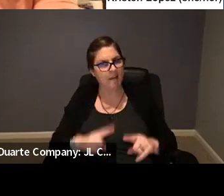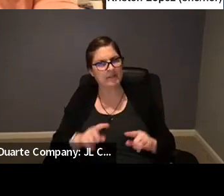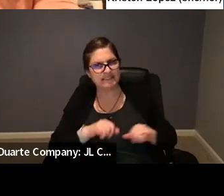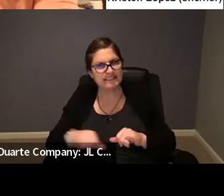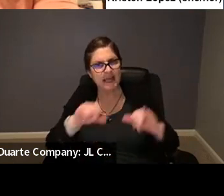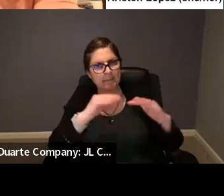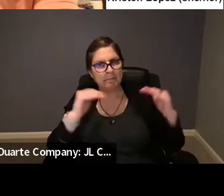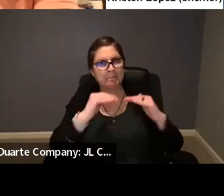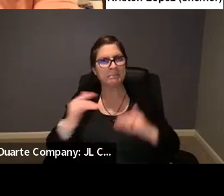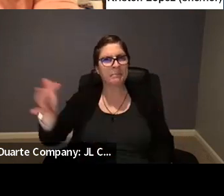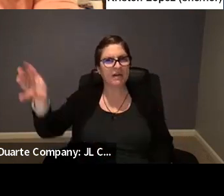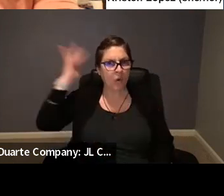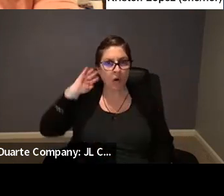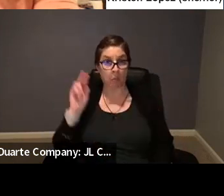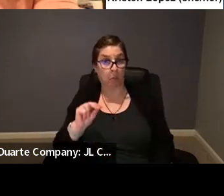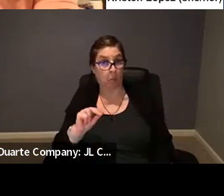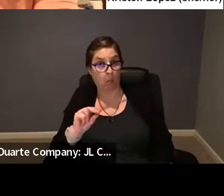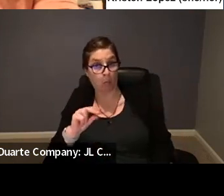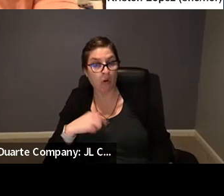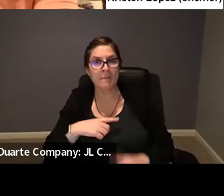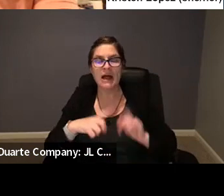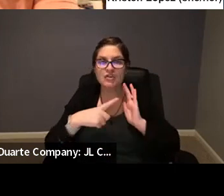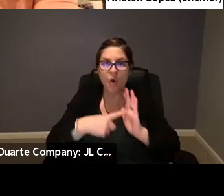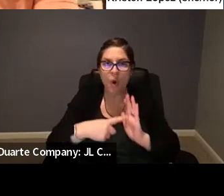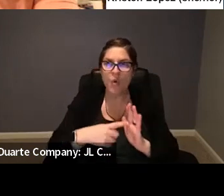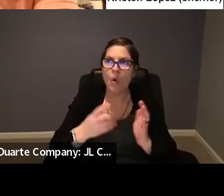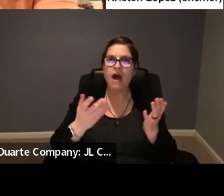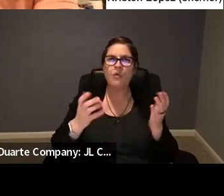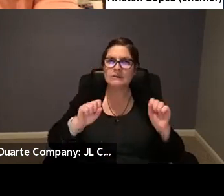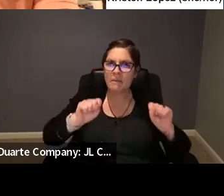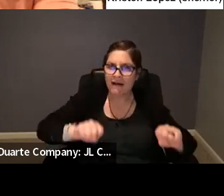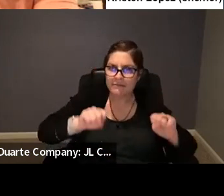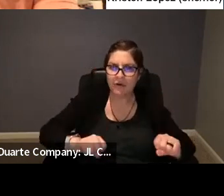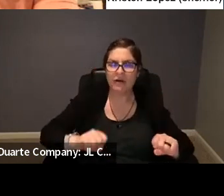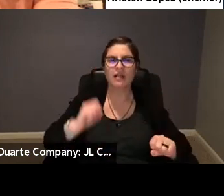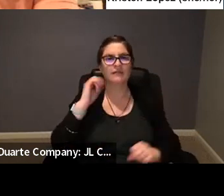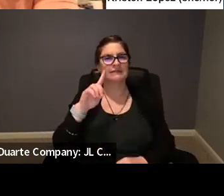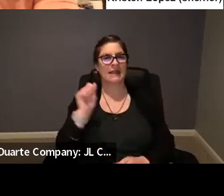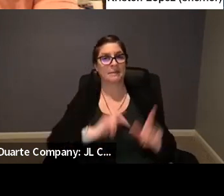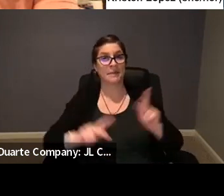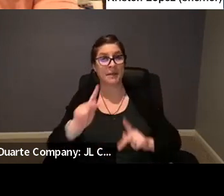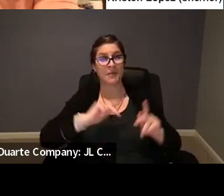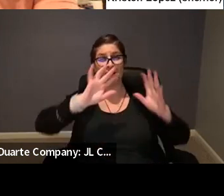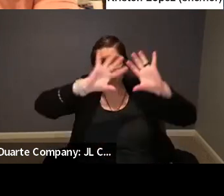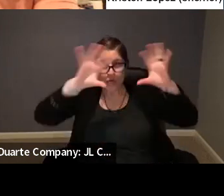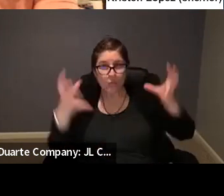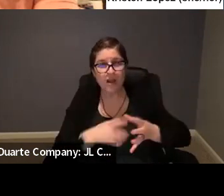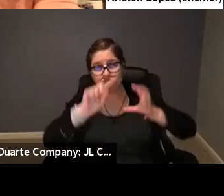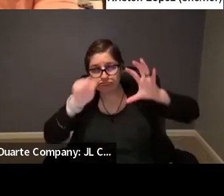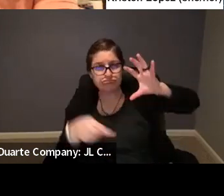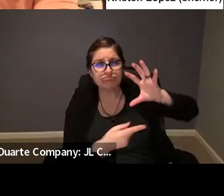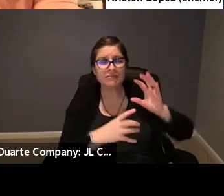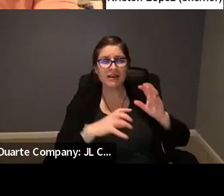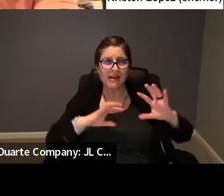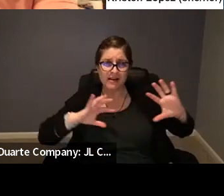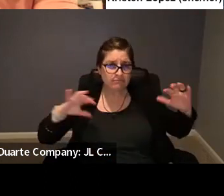community, but it really showed the potential of what happens when disabled people around the world work together to